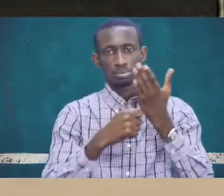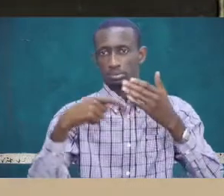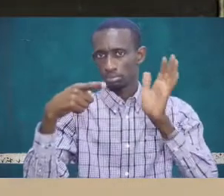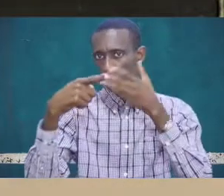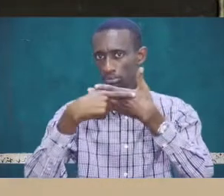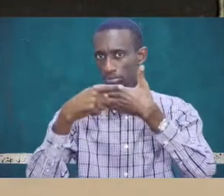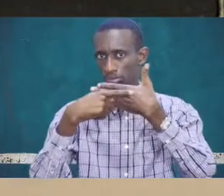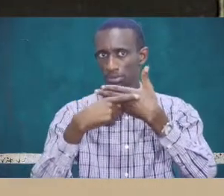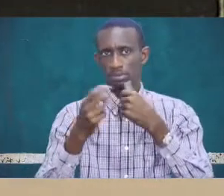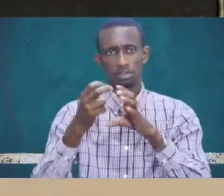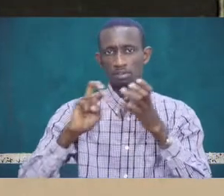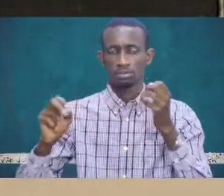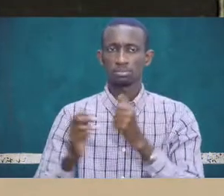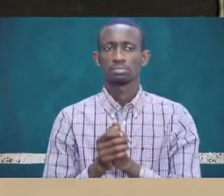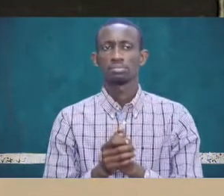CH3,